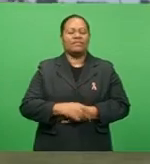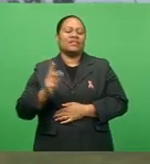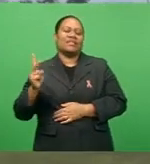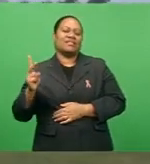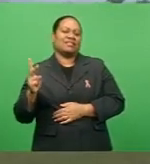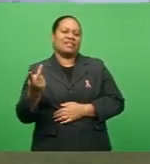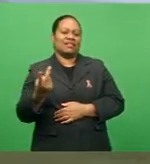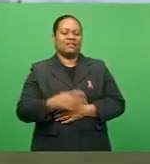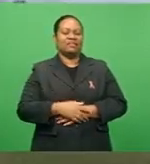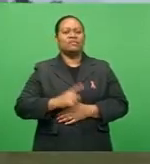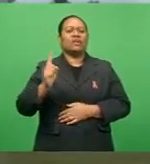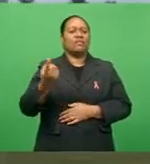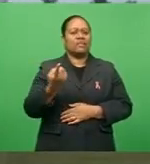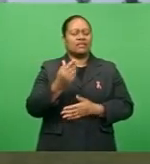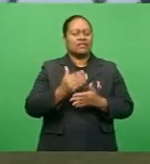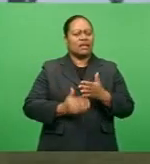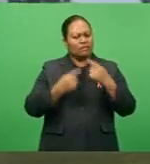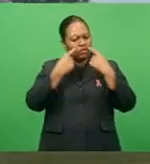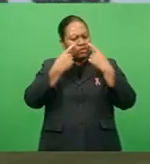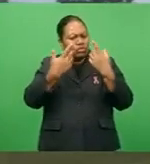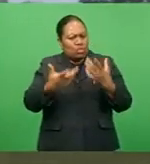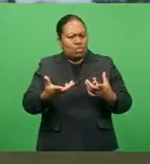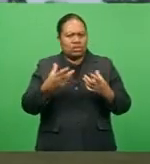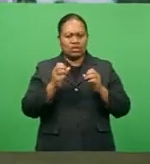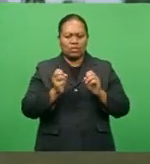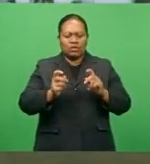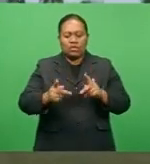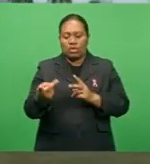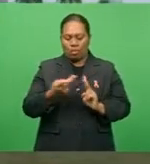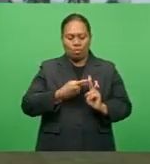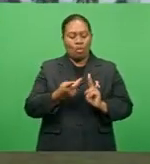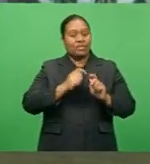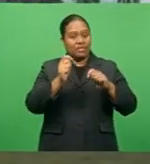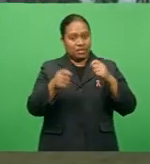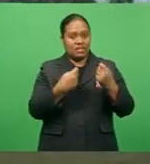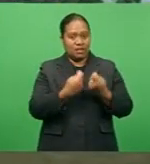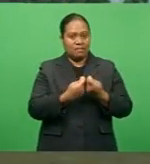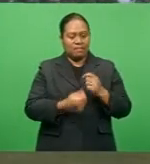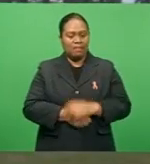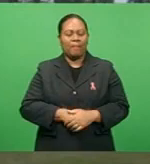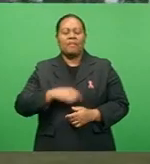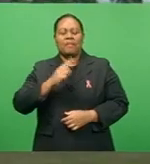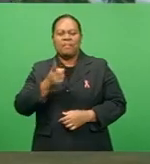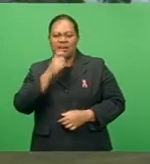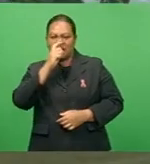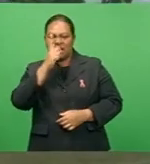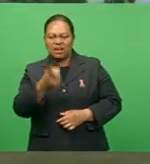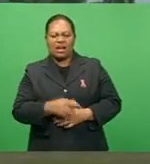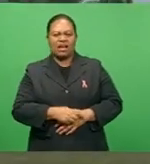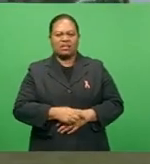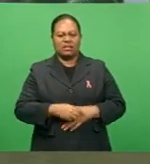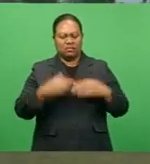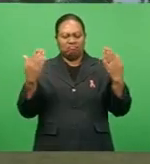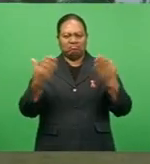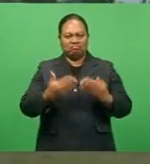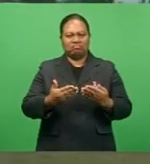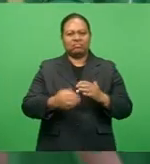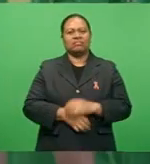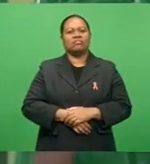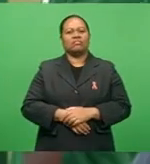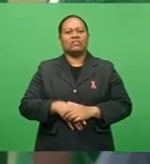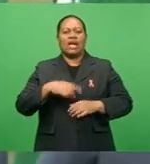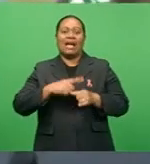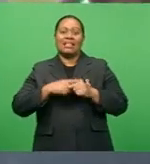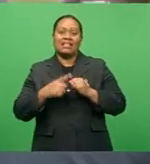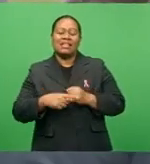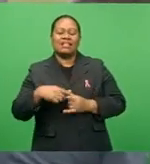we wanted to do is just to keep ball possession, and as soon as we got the ball, we just wanted to go on counters. And thanks to